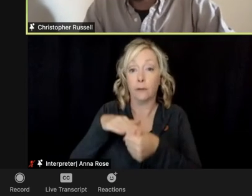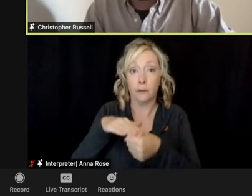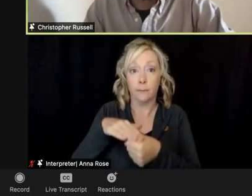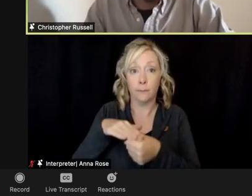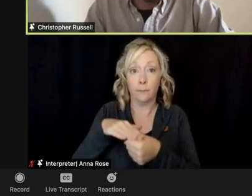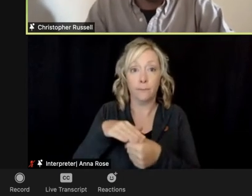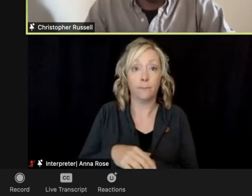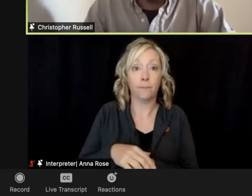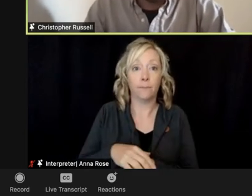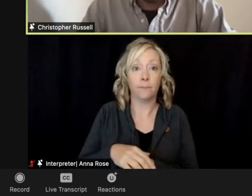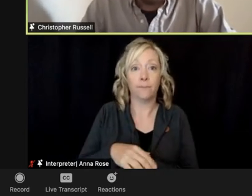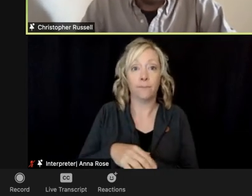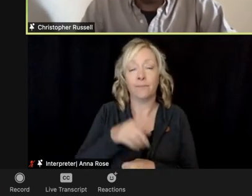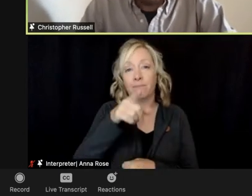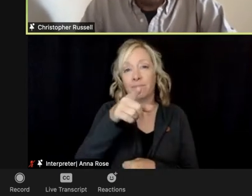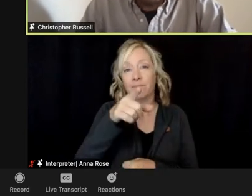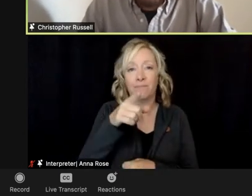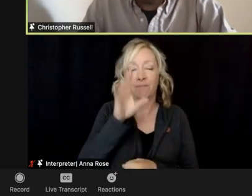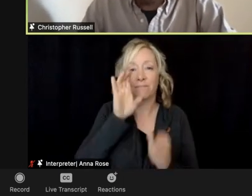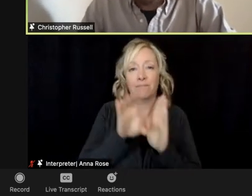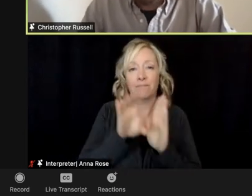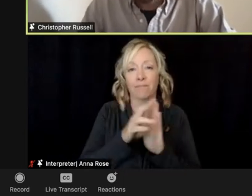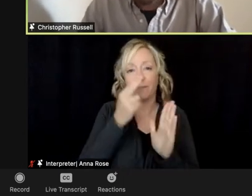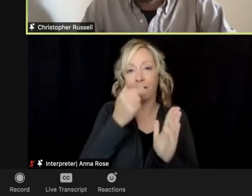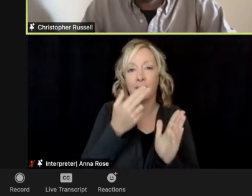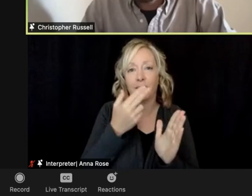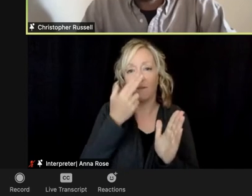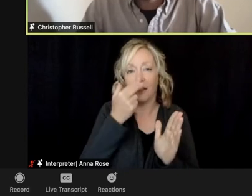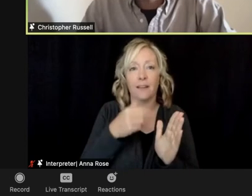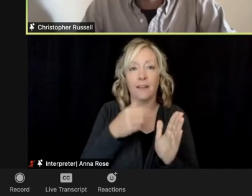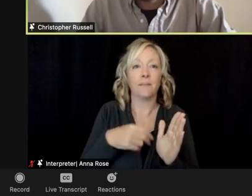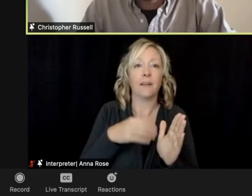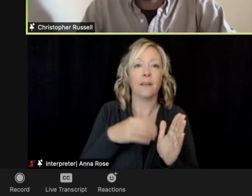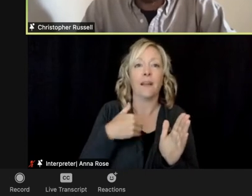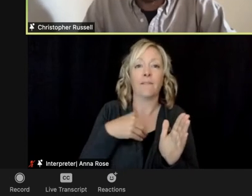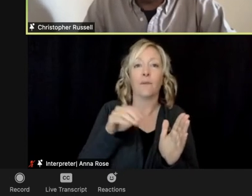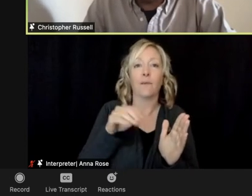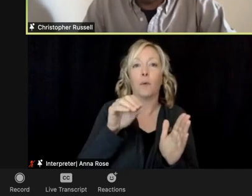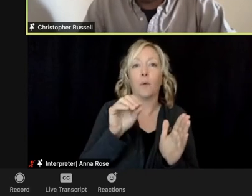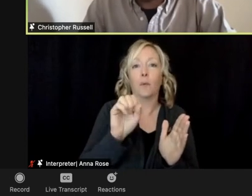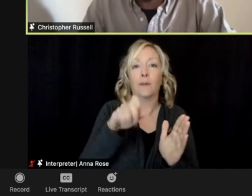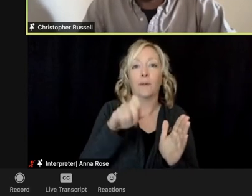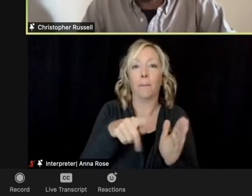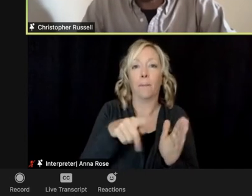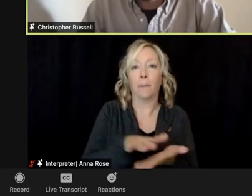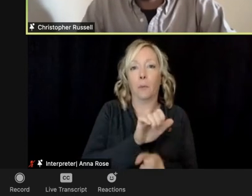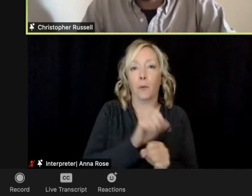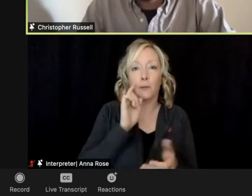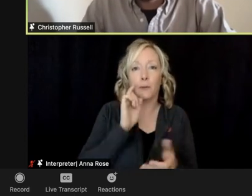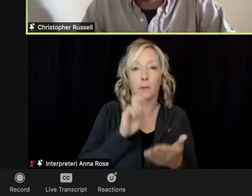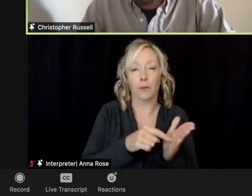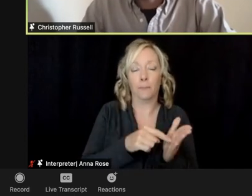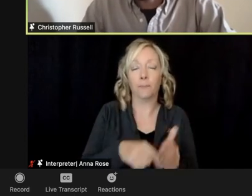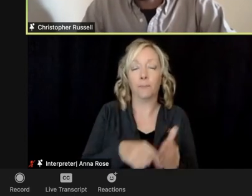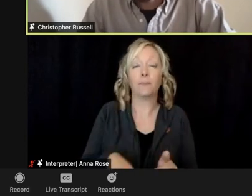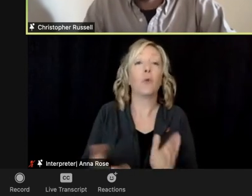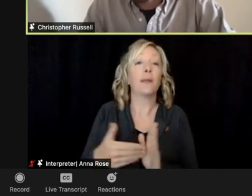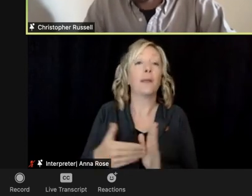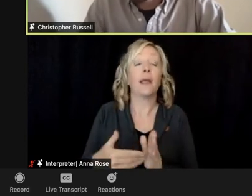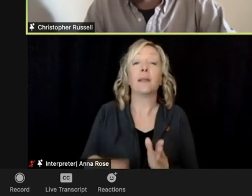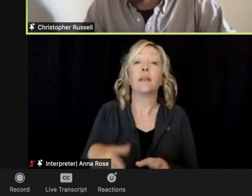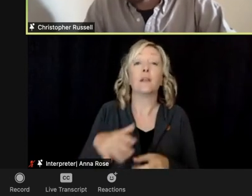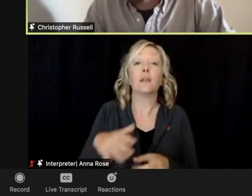OSEP grant papers and stuff. We are not learning when we're stressed out, and we are not learning when we're passed